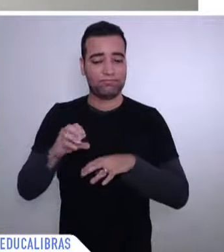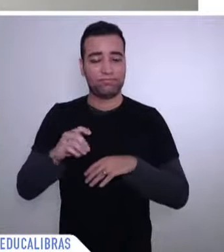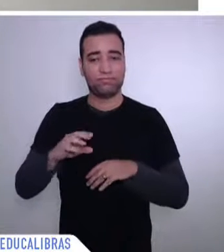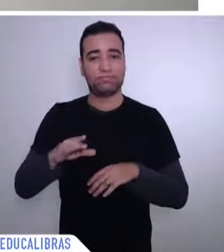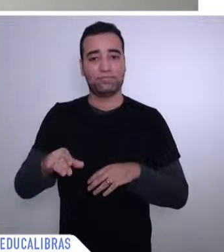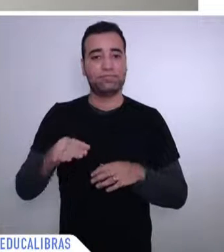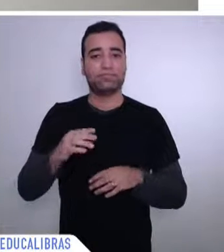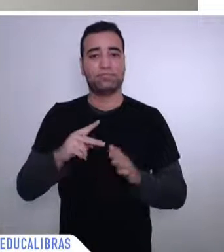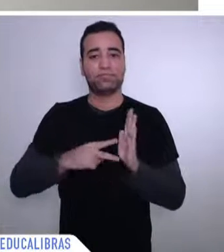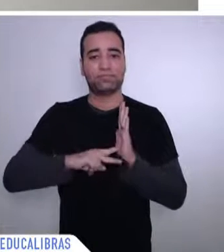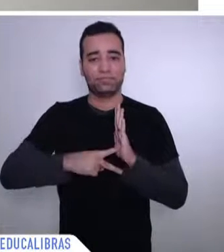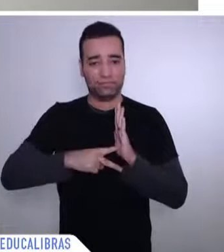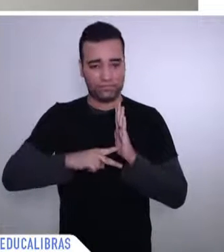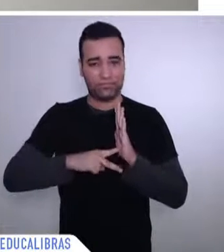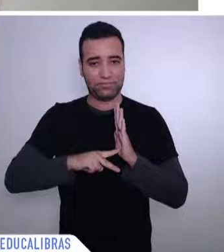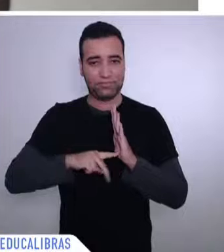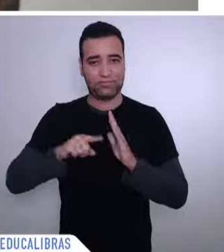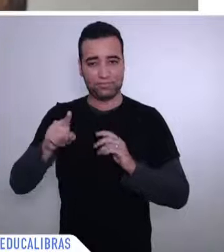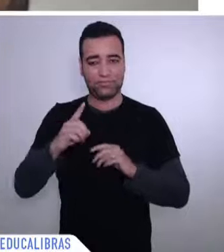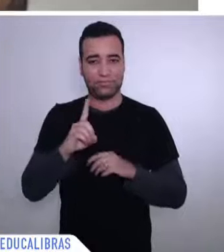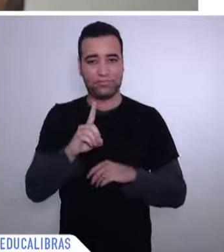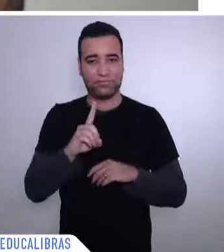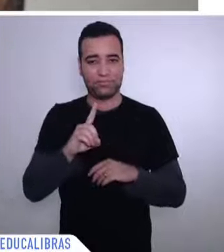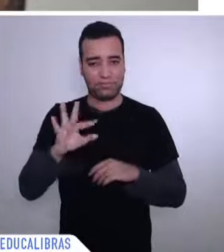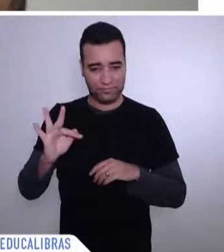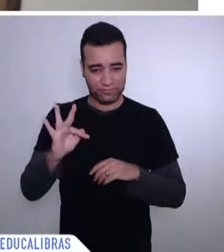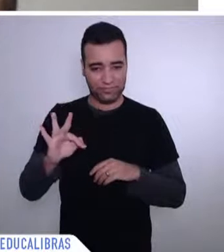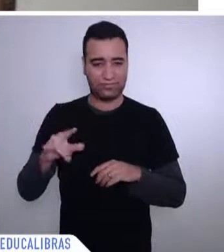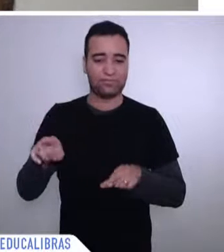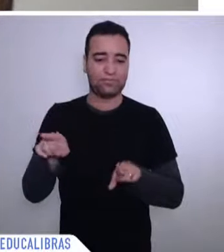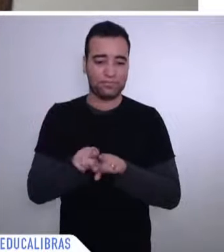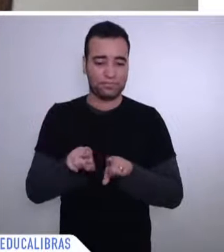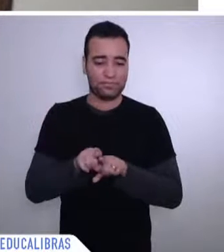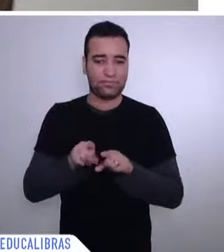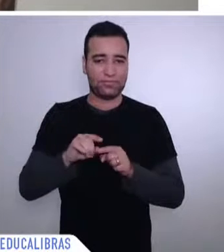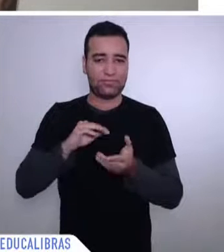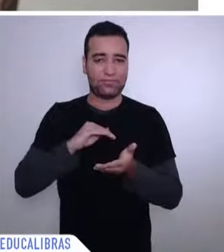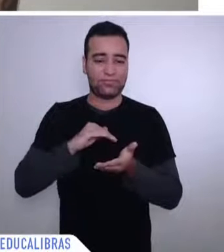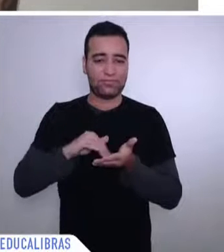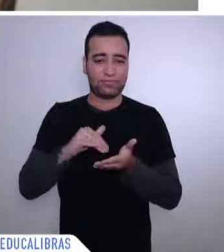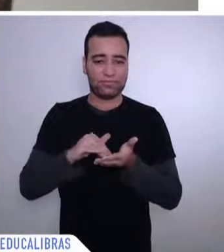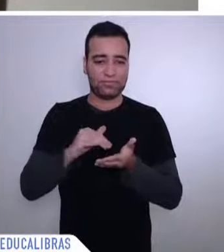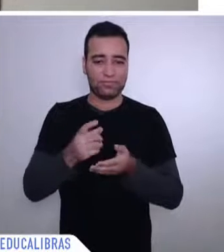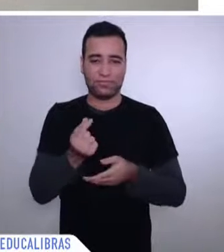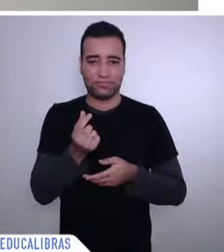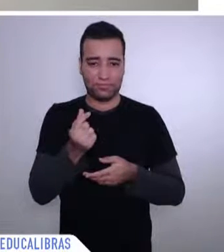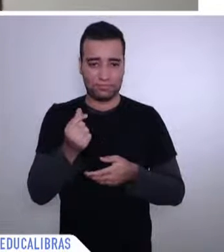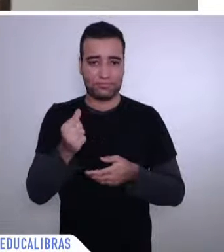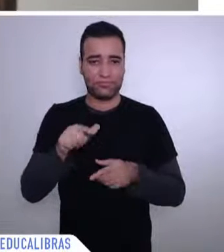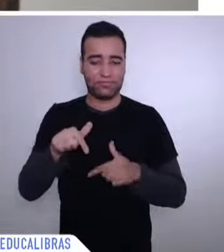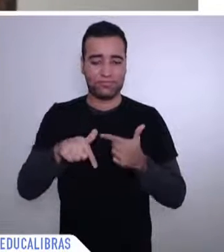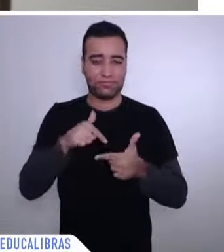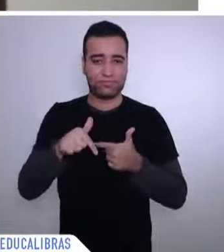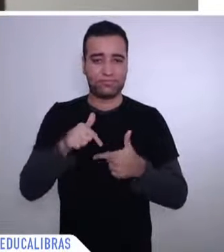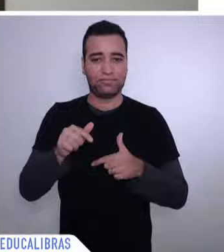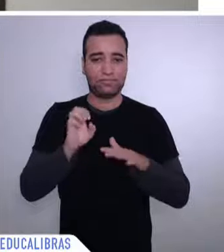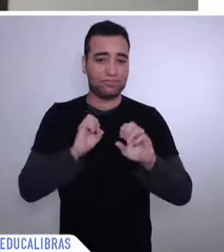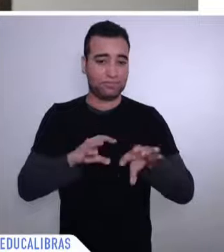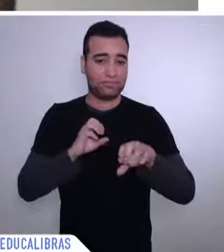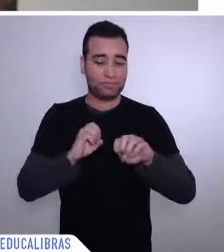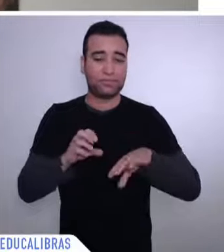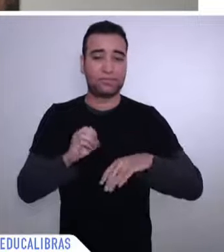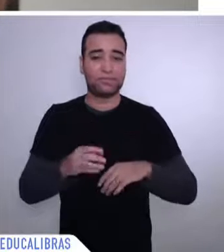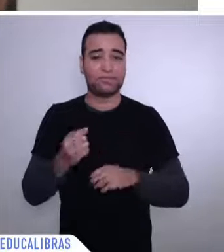for CUT, Central Única dos Trabalhadores, since 2014. He is a professor. He was a member of the board of